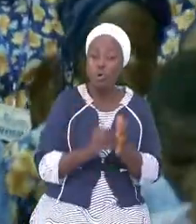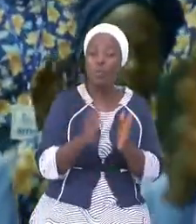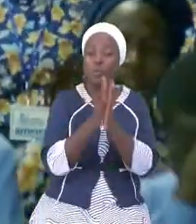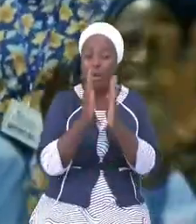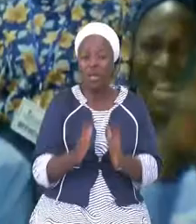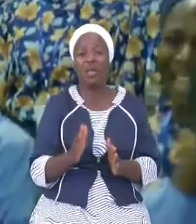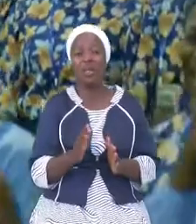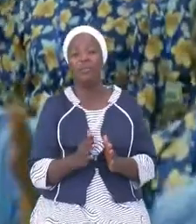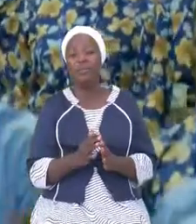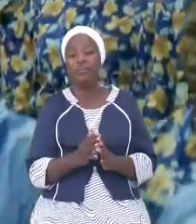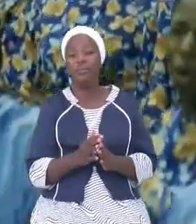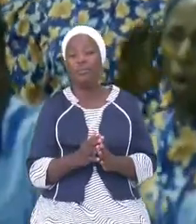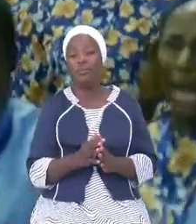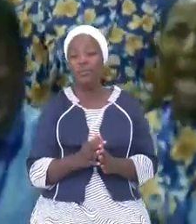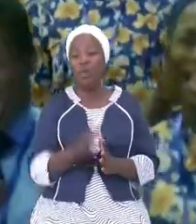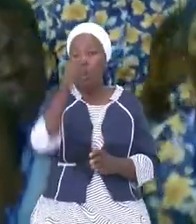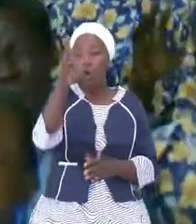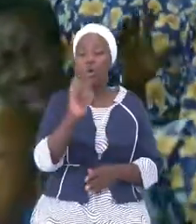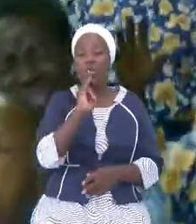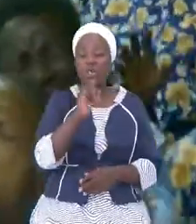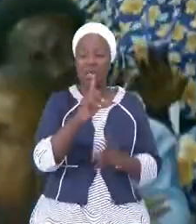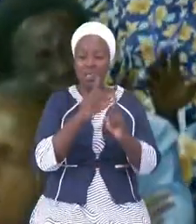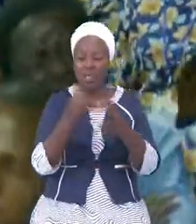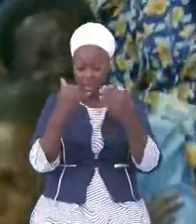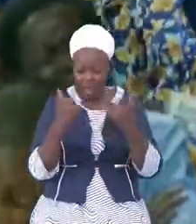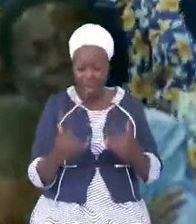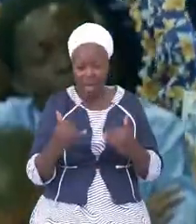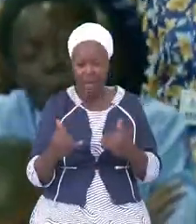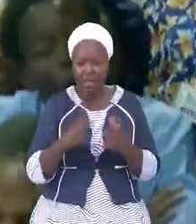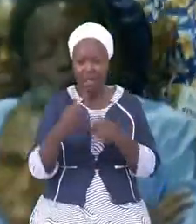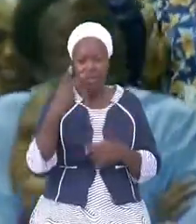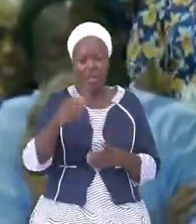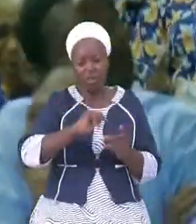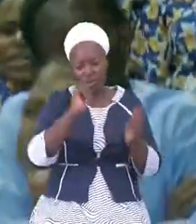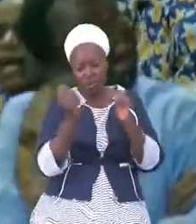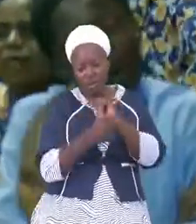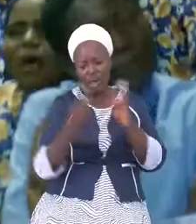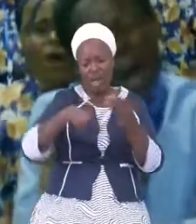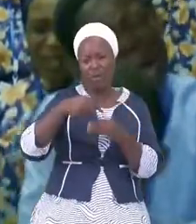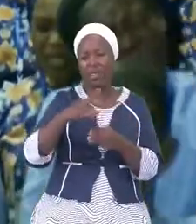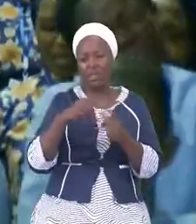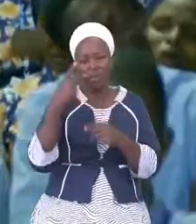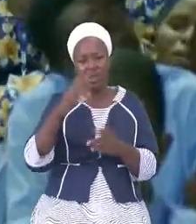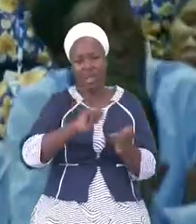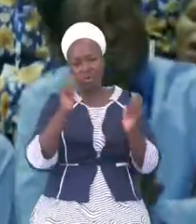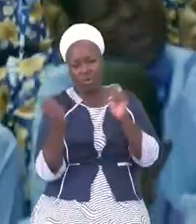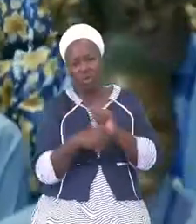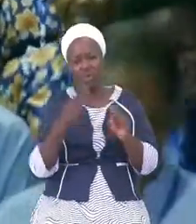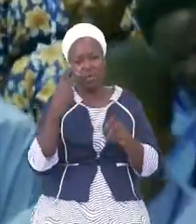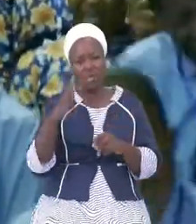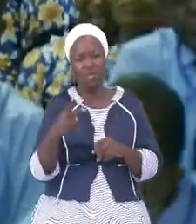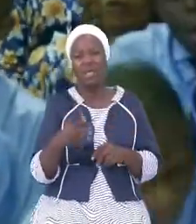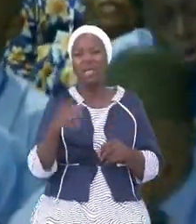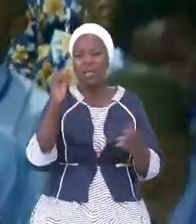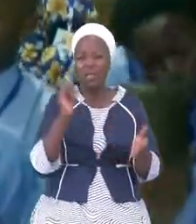prayer is answering you right now. And you'll see the turning around, and you'll see the change, and you will see